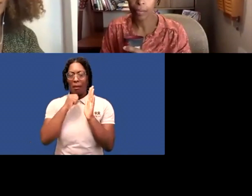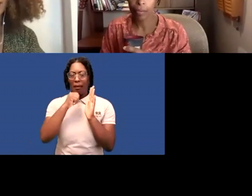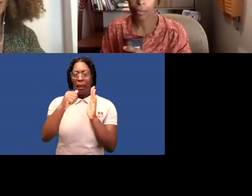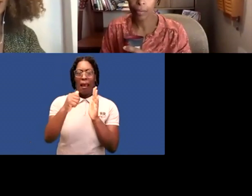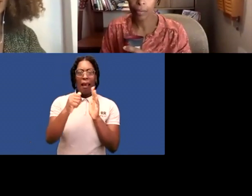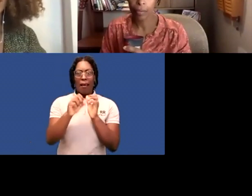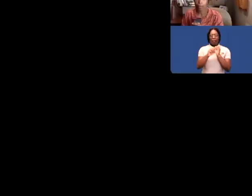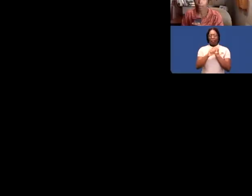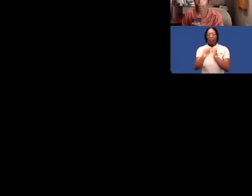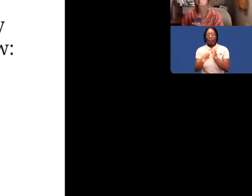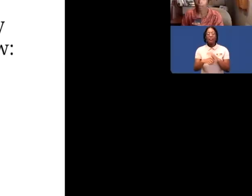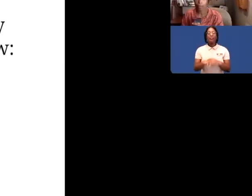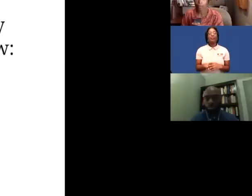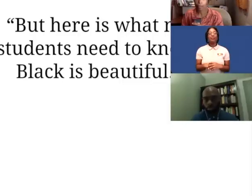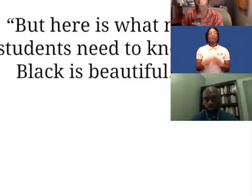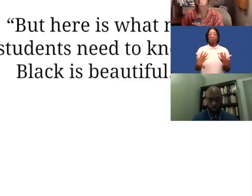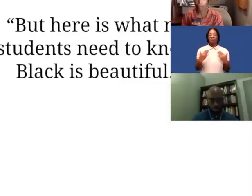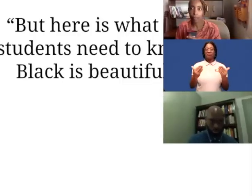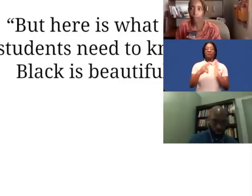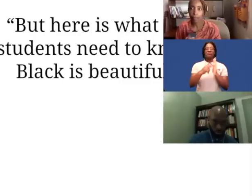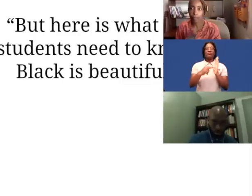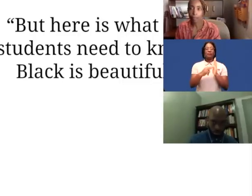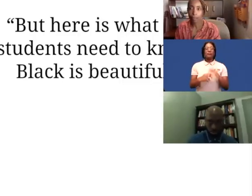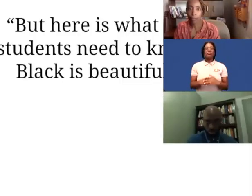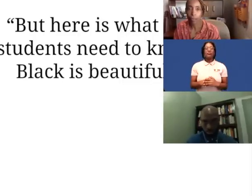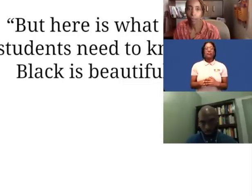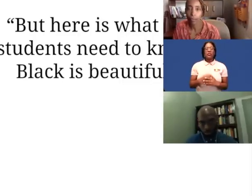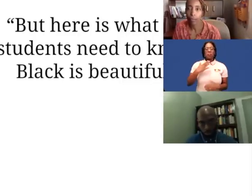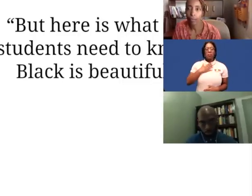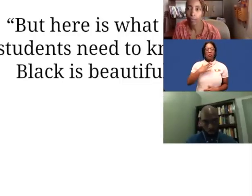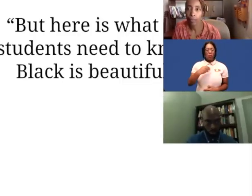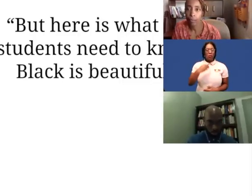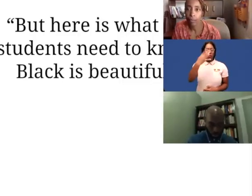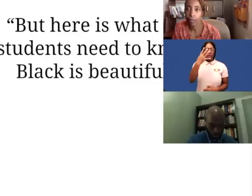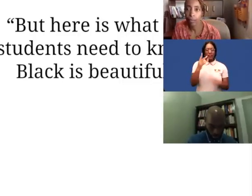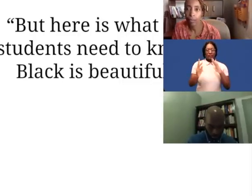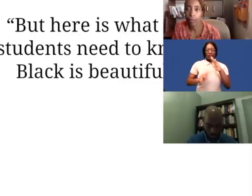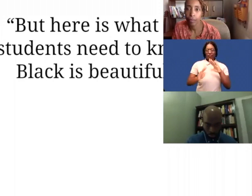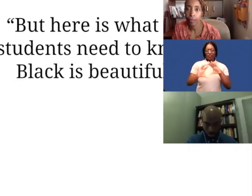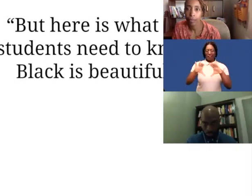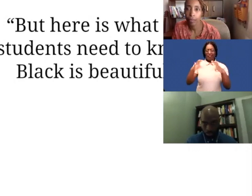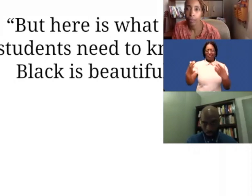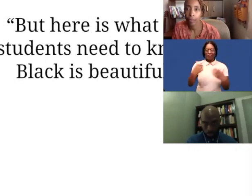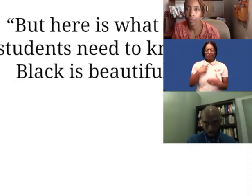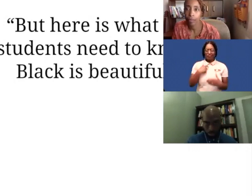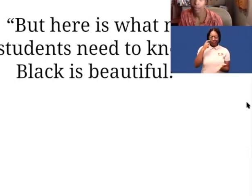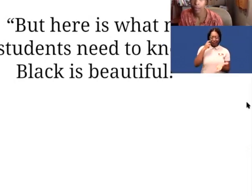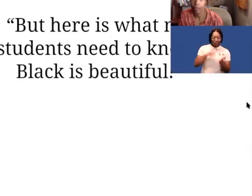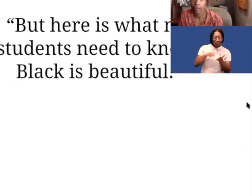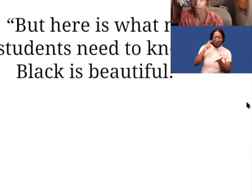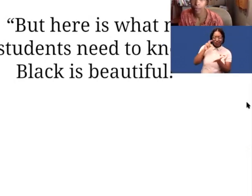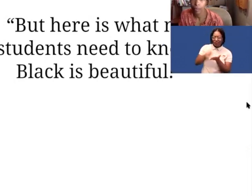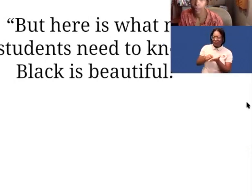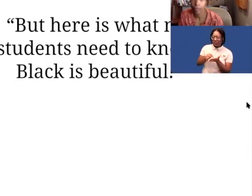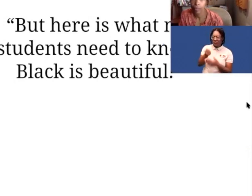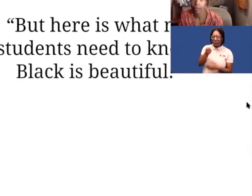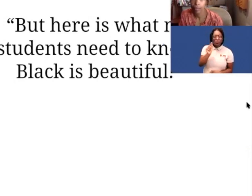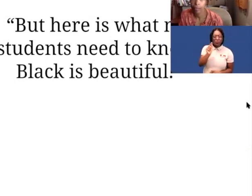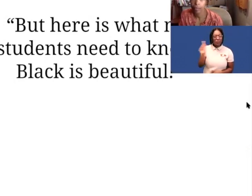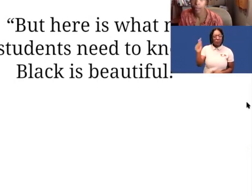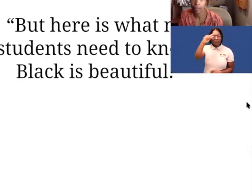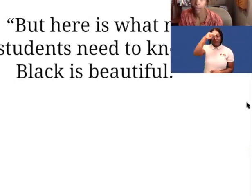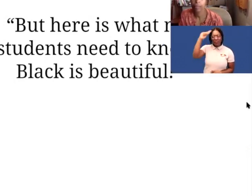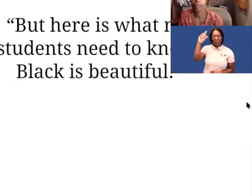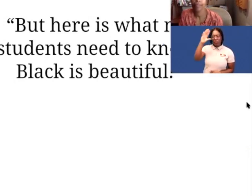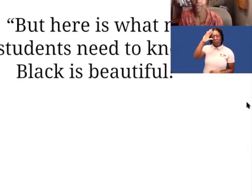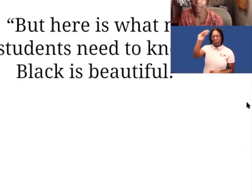in my white kindergarten class, I see the few Black boys targeted as the ones who did something wrong, as the kids